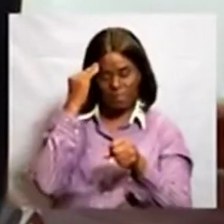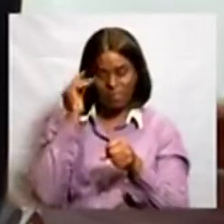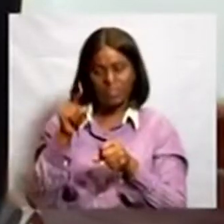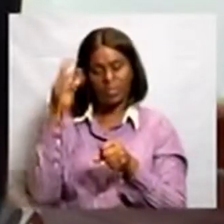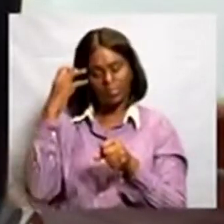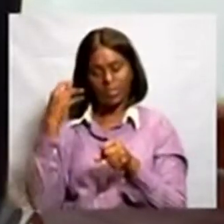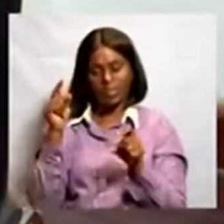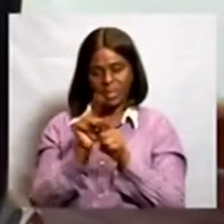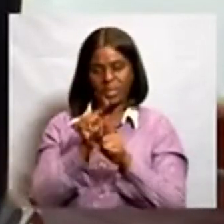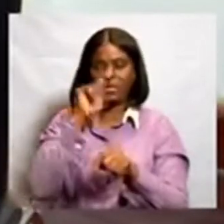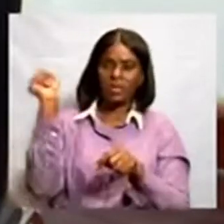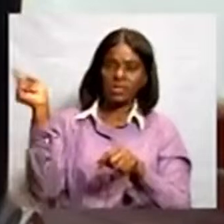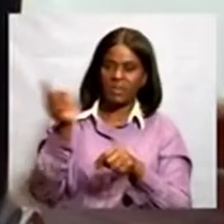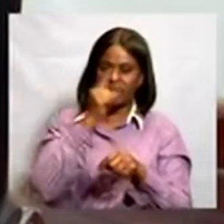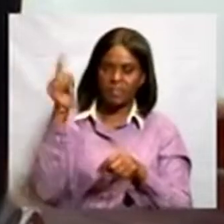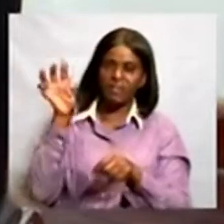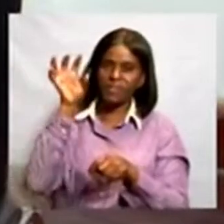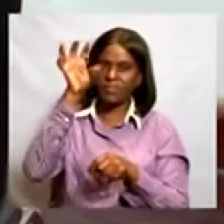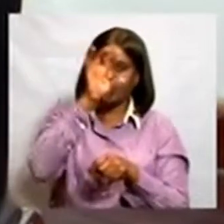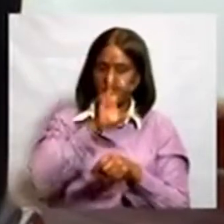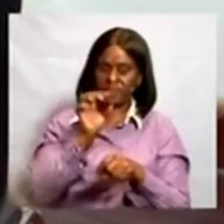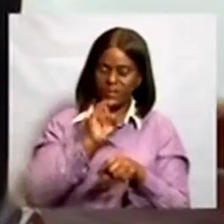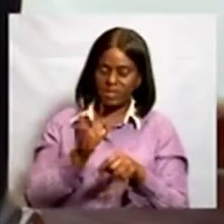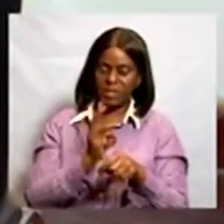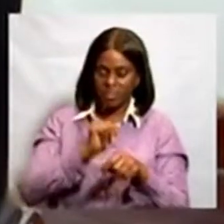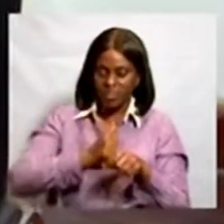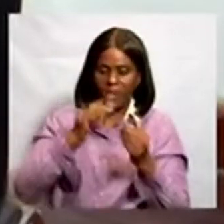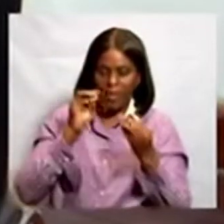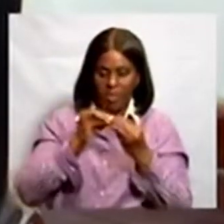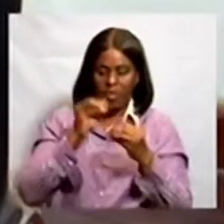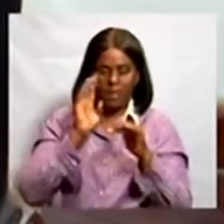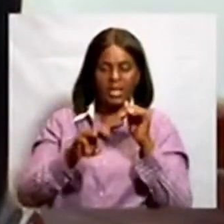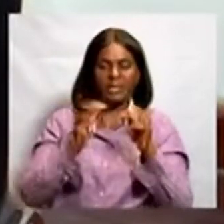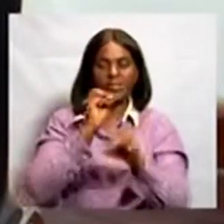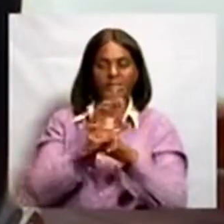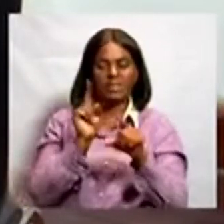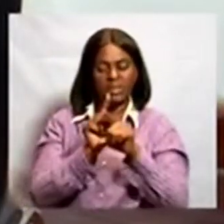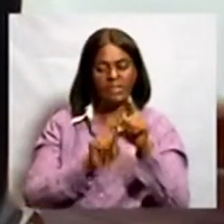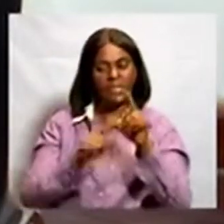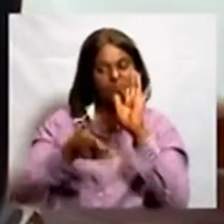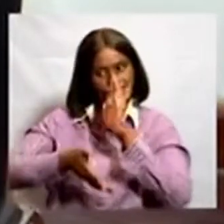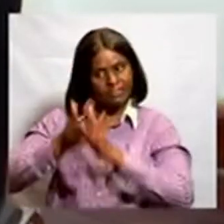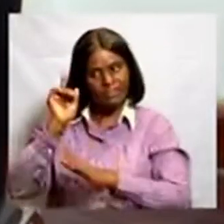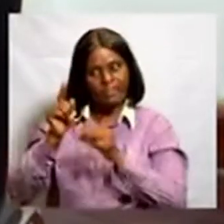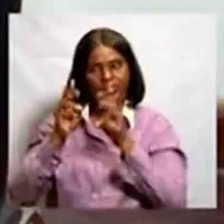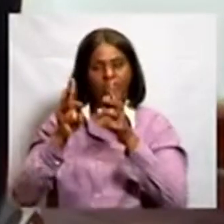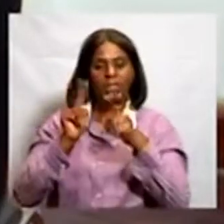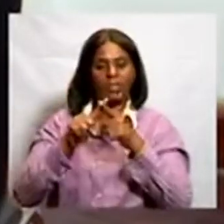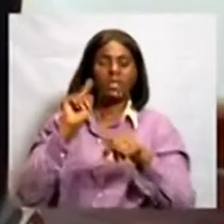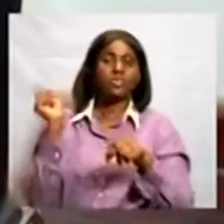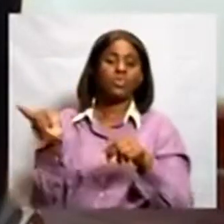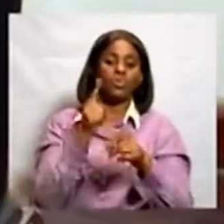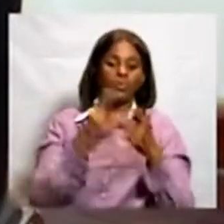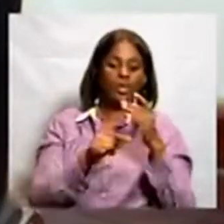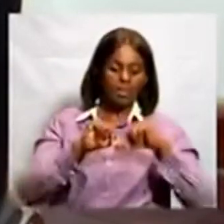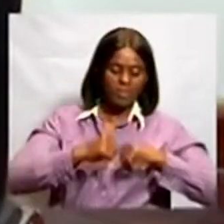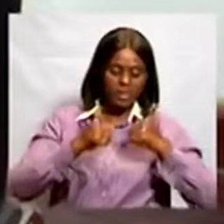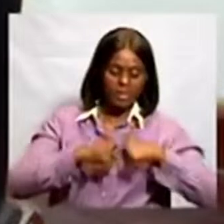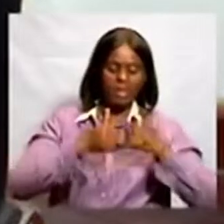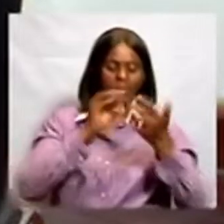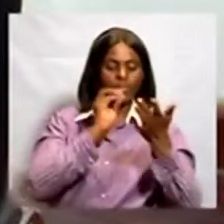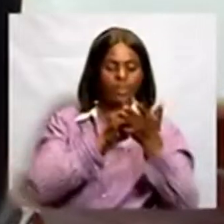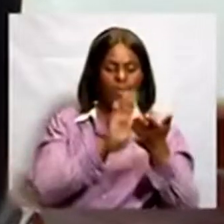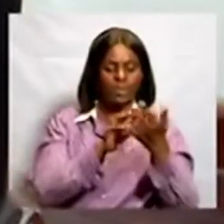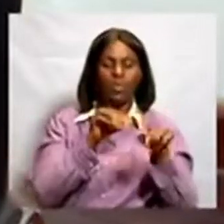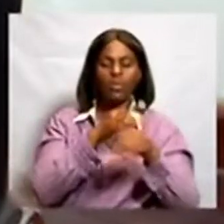offices across provinces. We are more than ready to go that way. But always when we put across